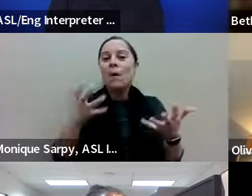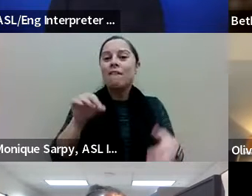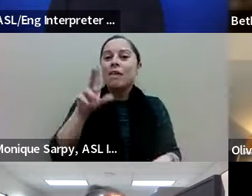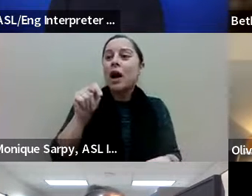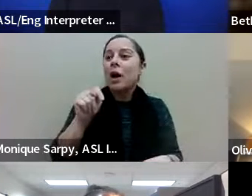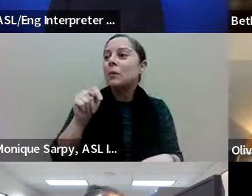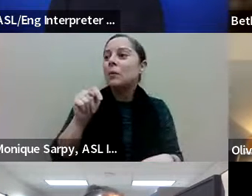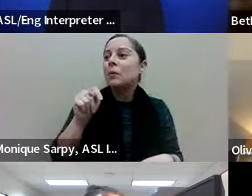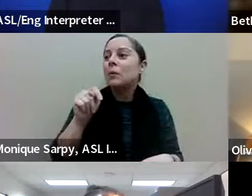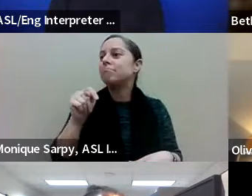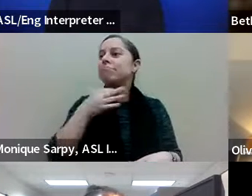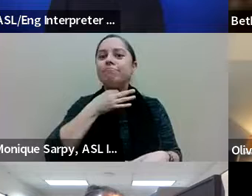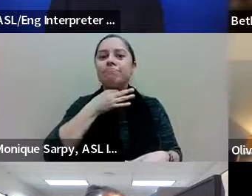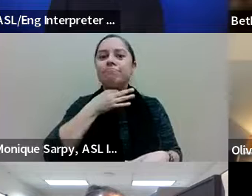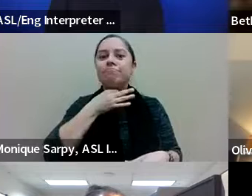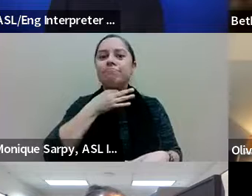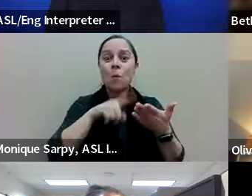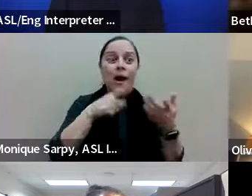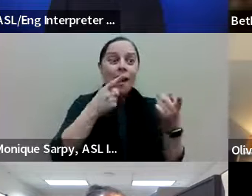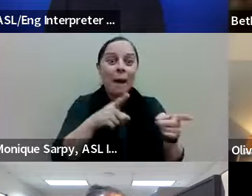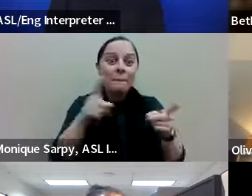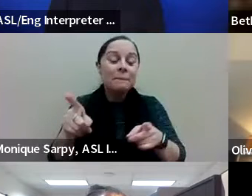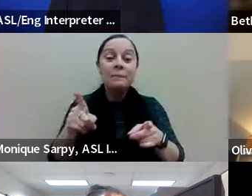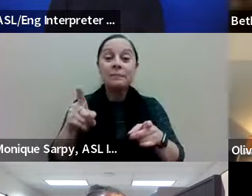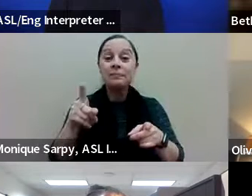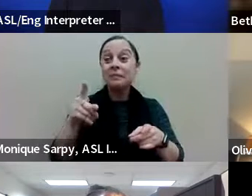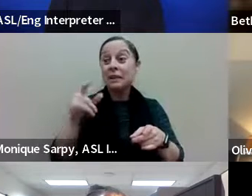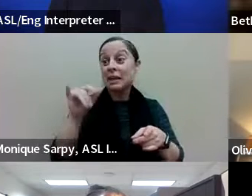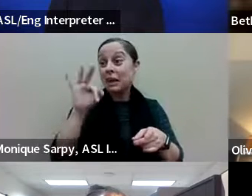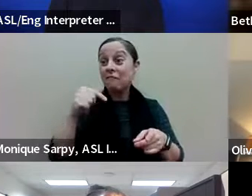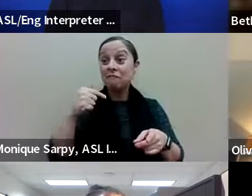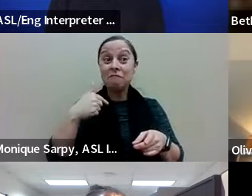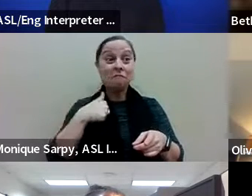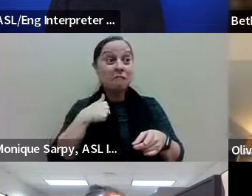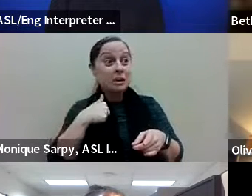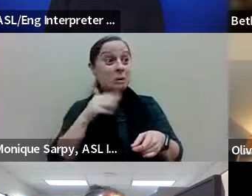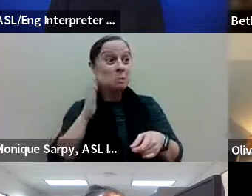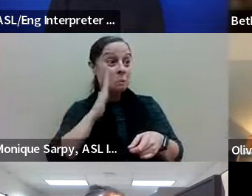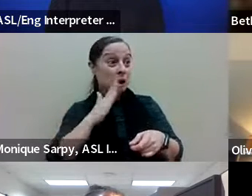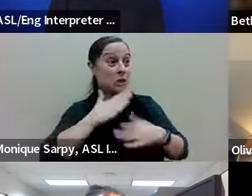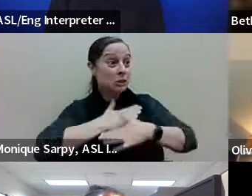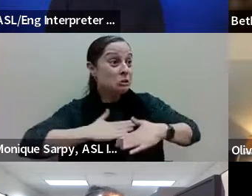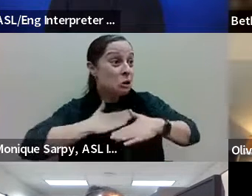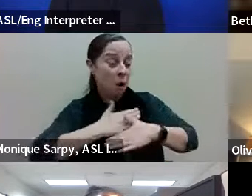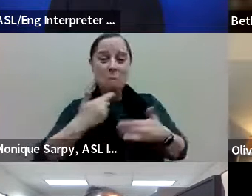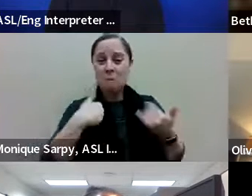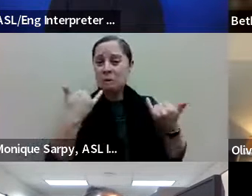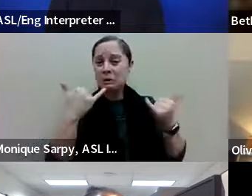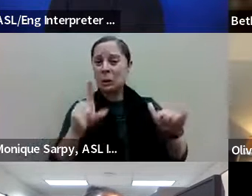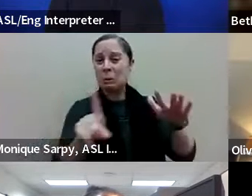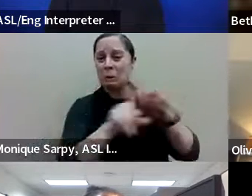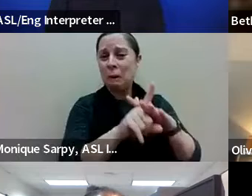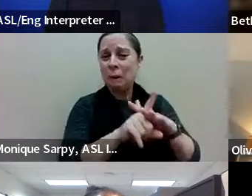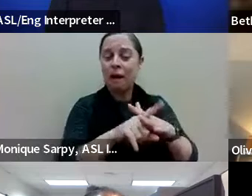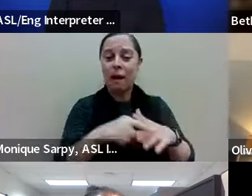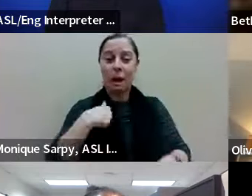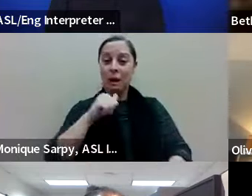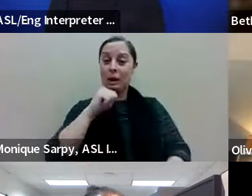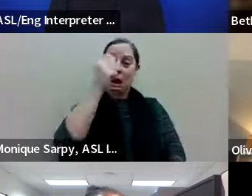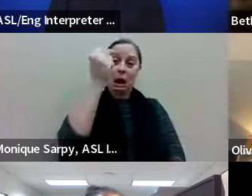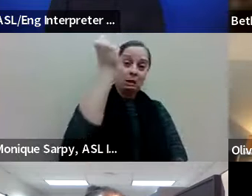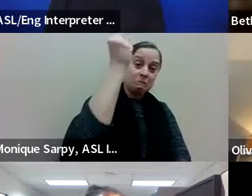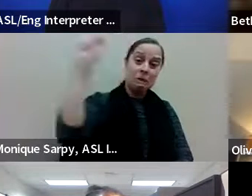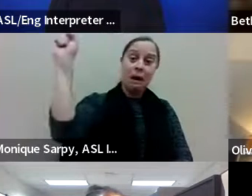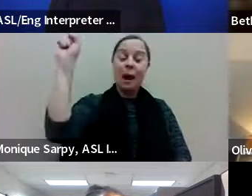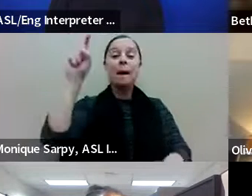to happen, and if I'll find it entertaining, I'll still go I won't boycott it, but I will